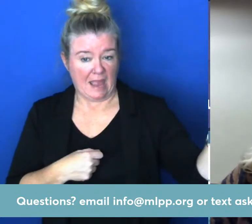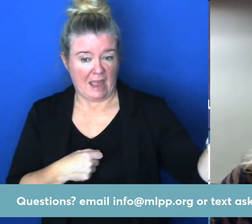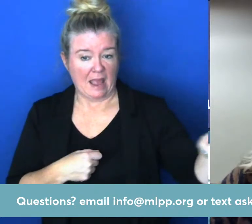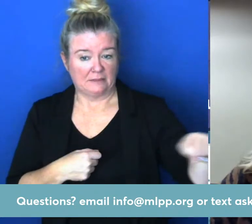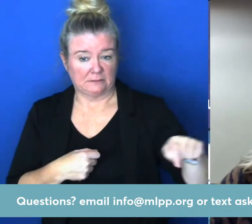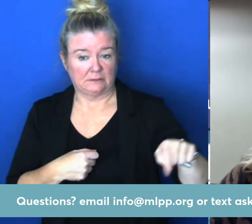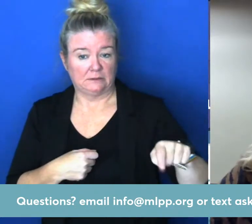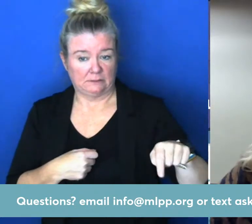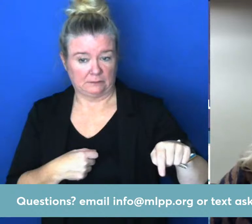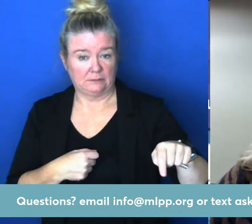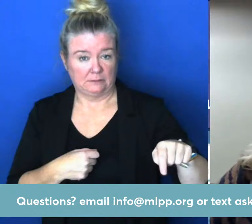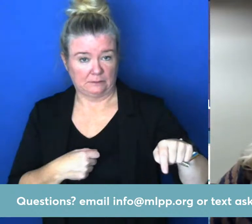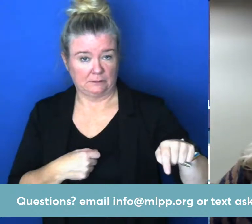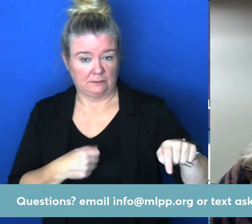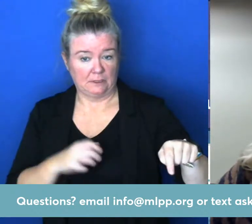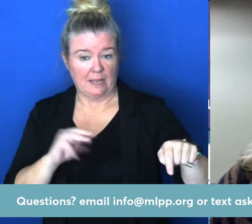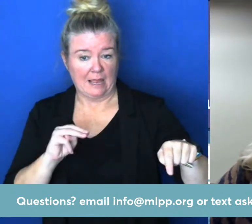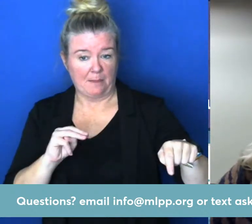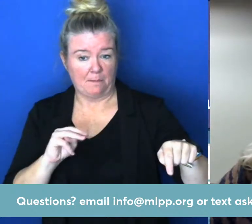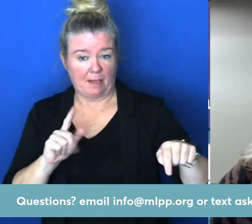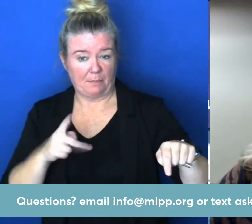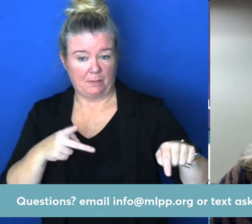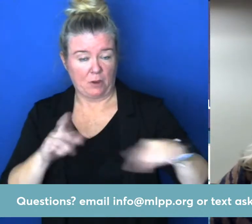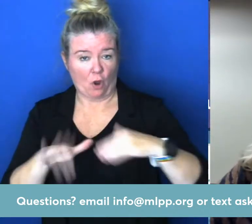askmlpp, all one word, to